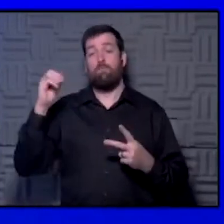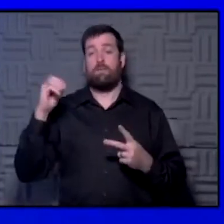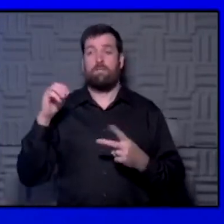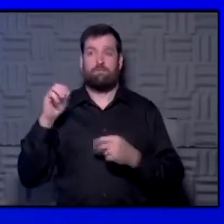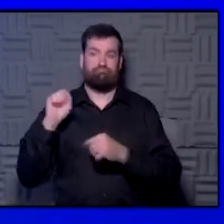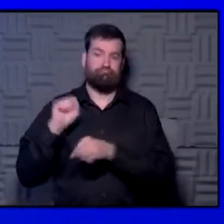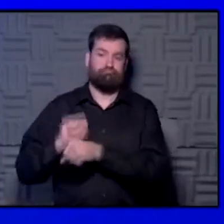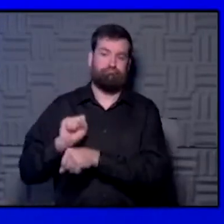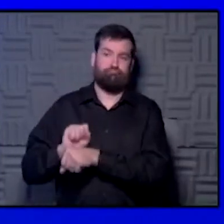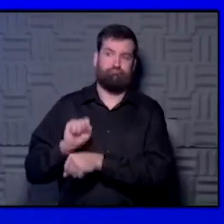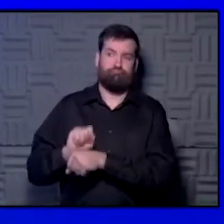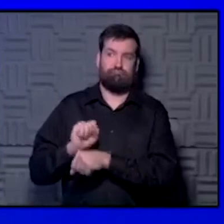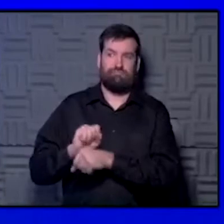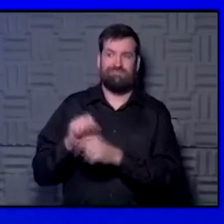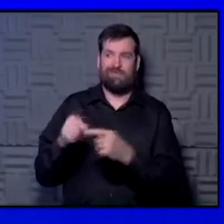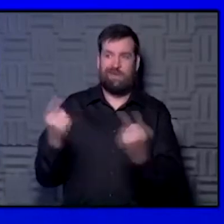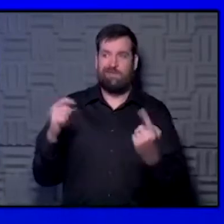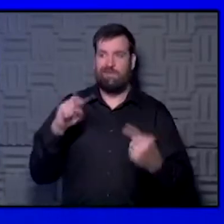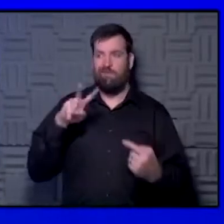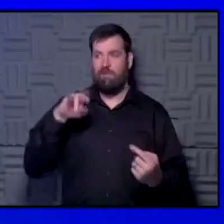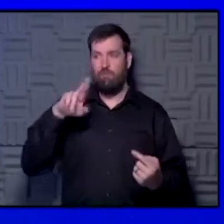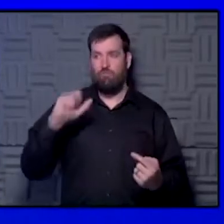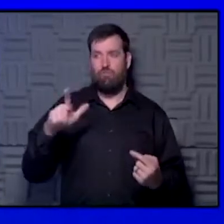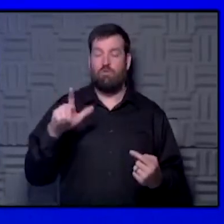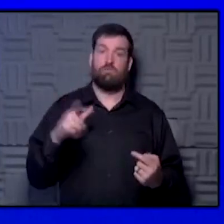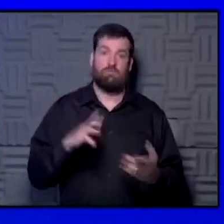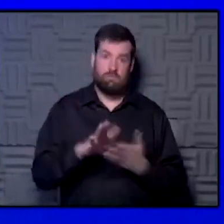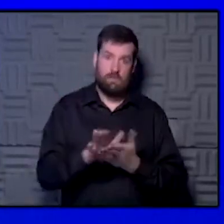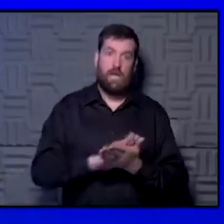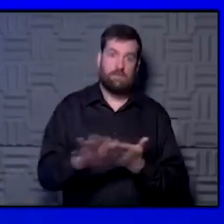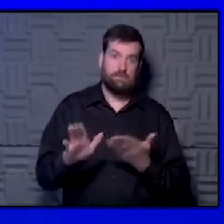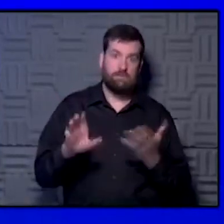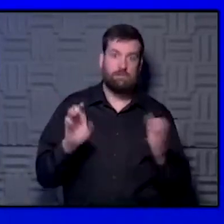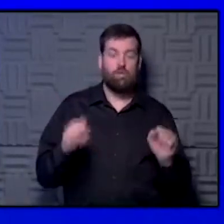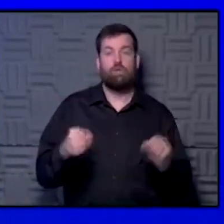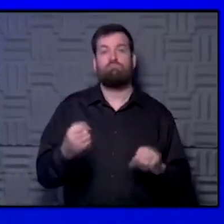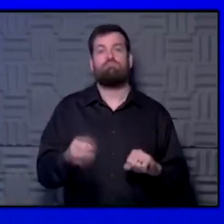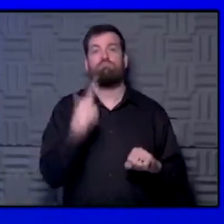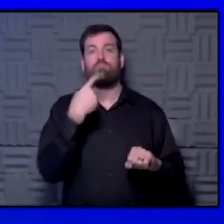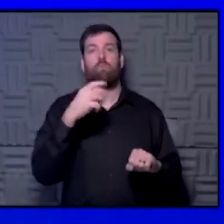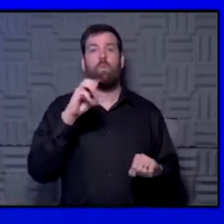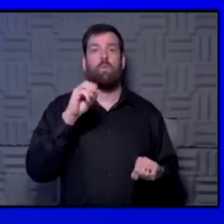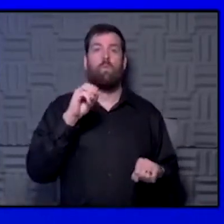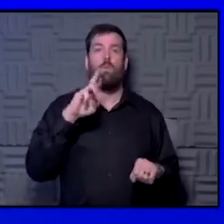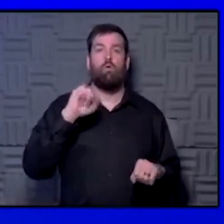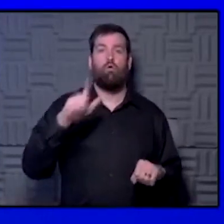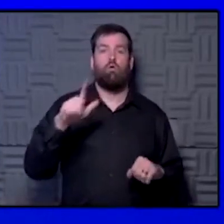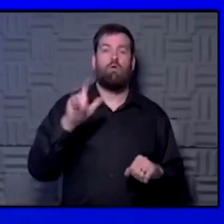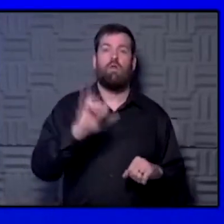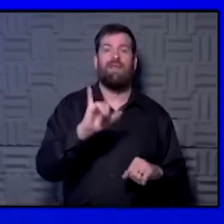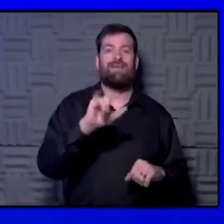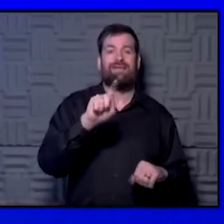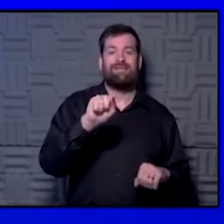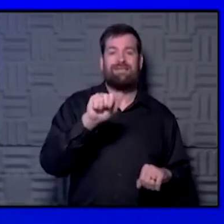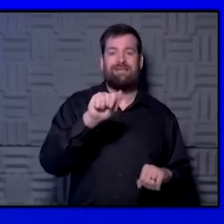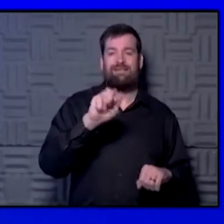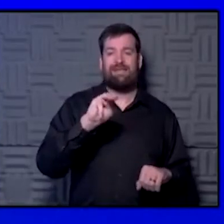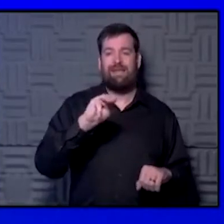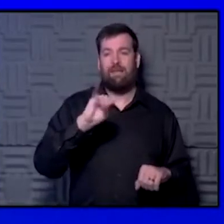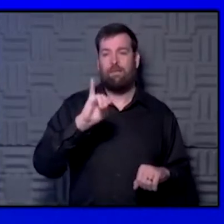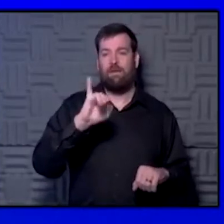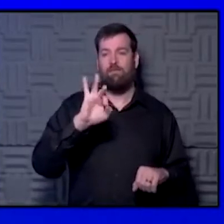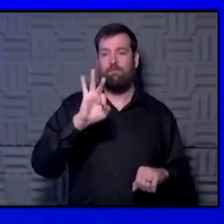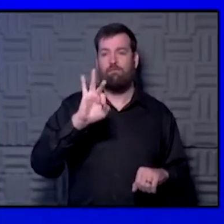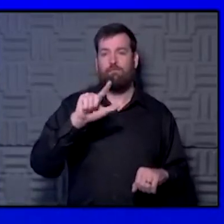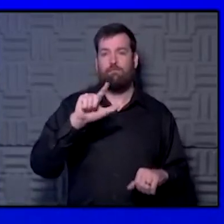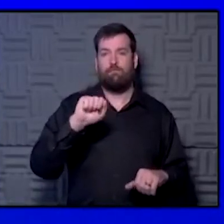on antivirals. Obviously, it would be nice if we could get just an oral antiviral, something like Tamiflu that we could get when we're